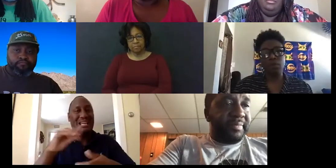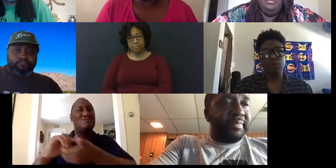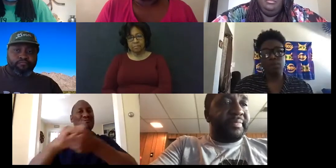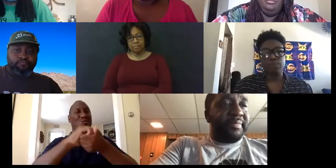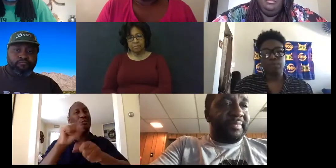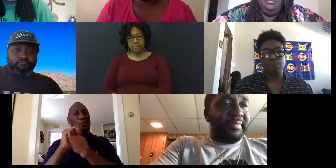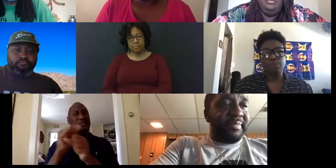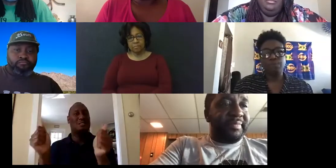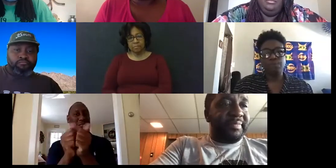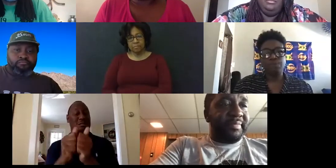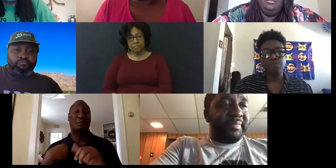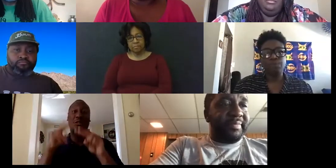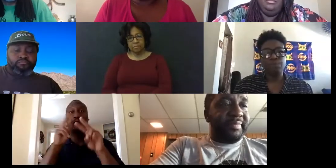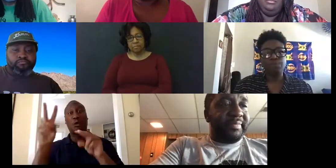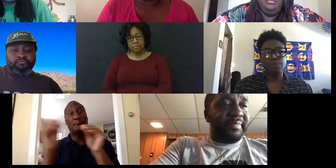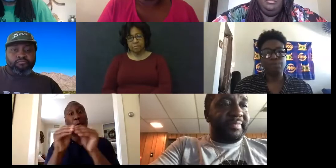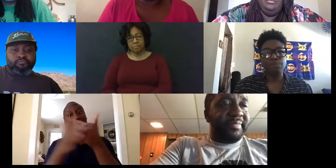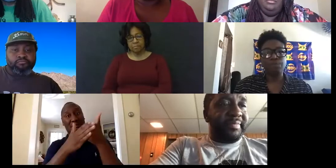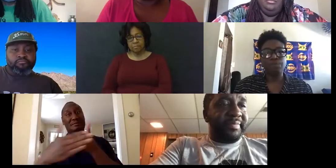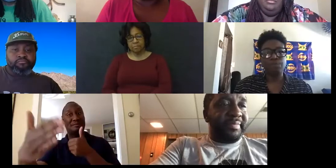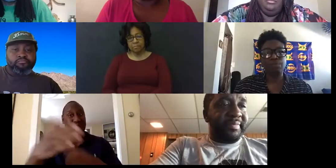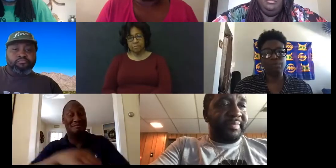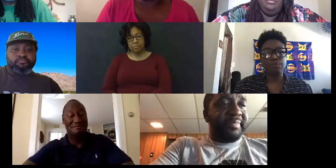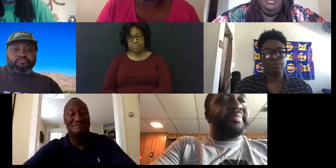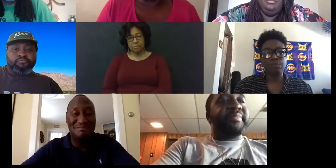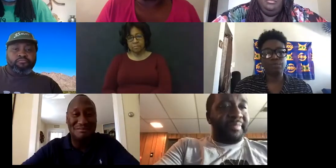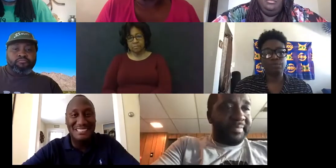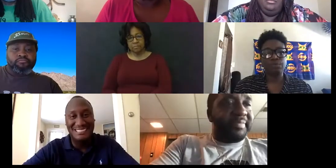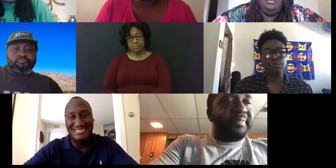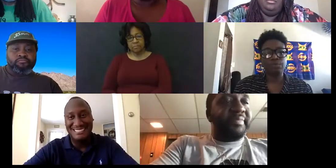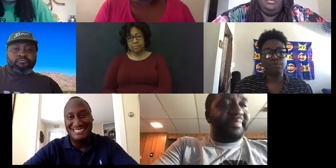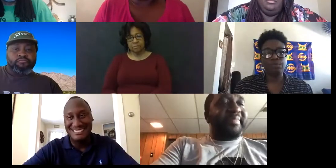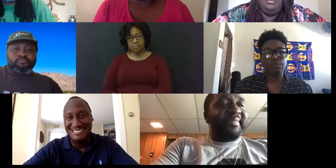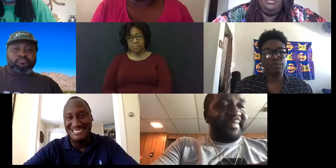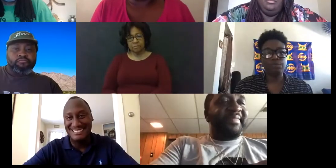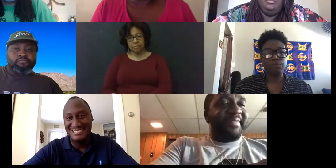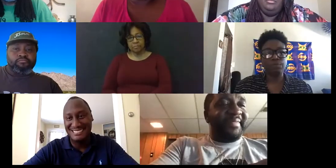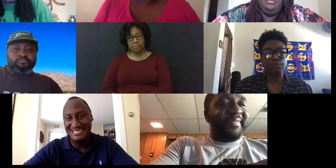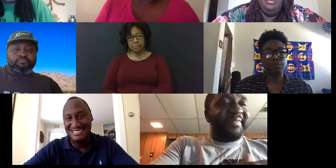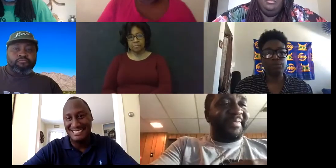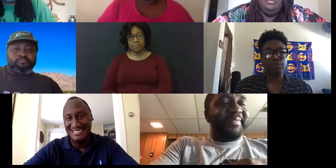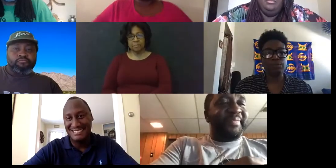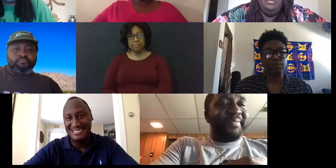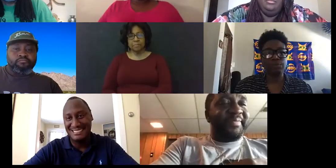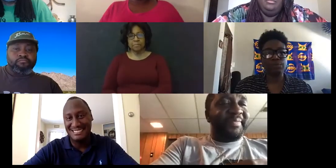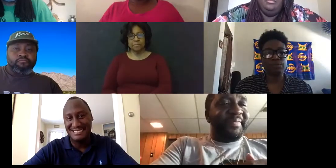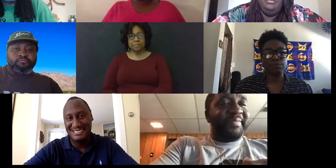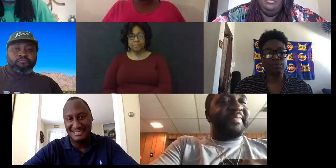means that we also can be included and work together and partner together. And that's what I look forward to in the future.